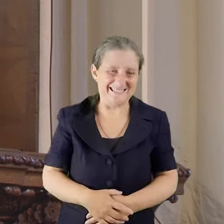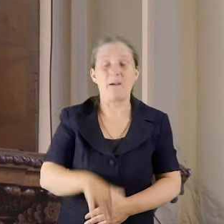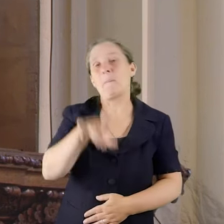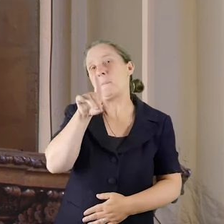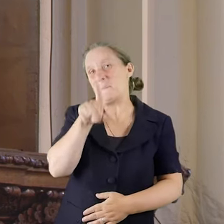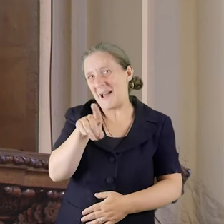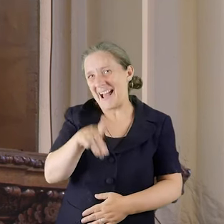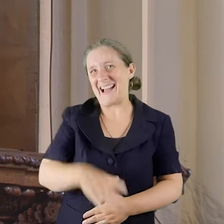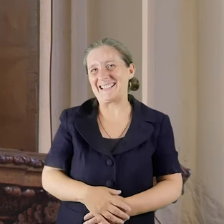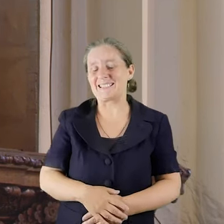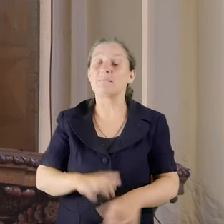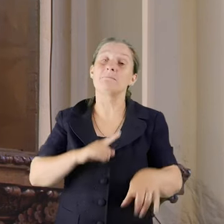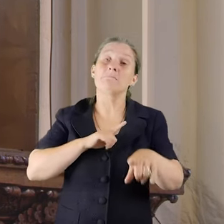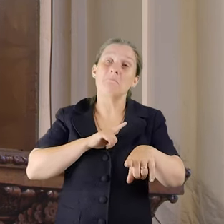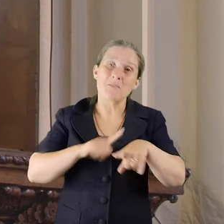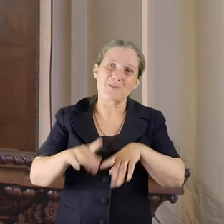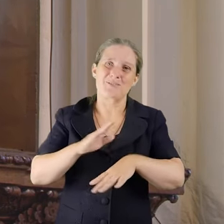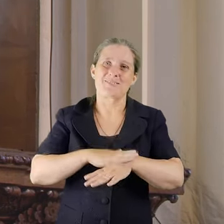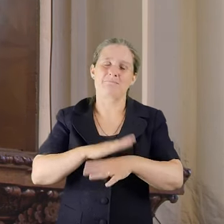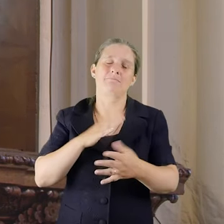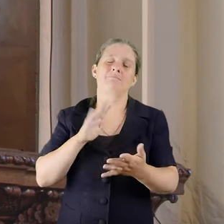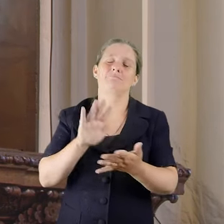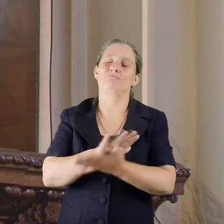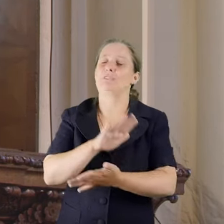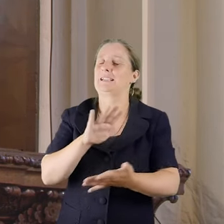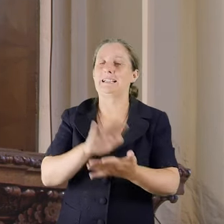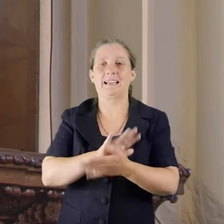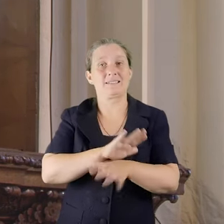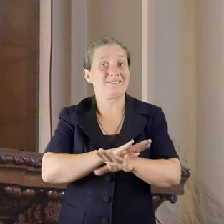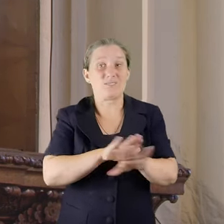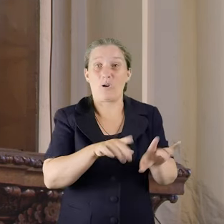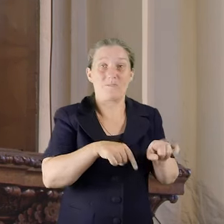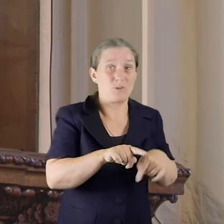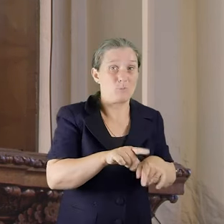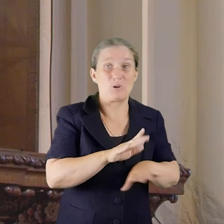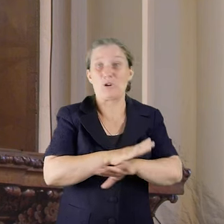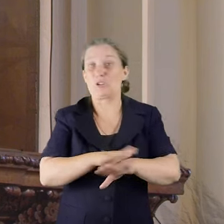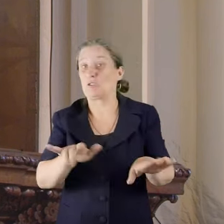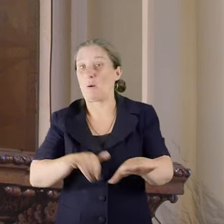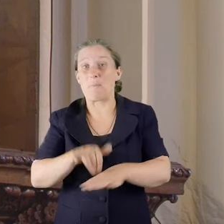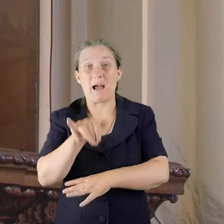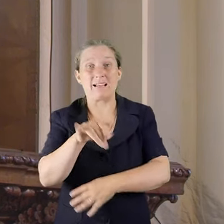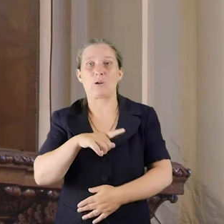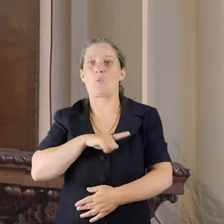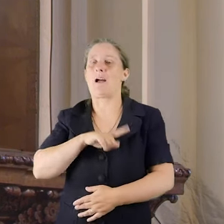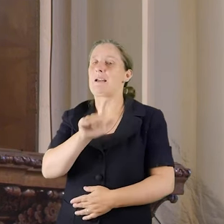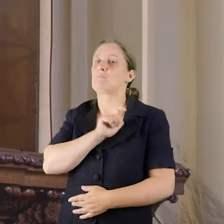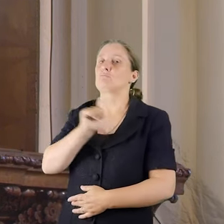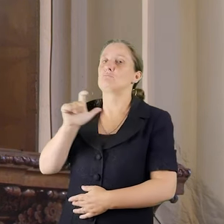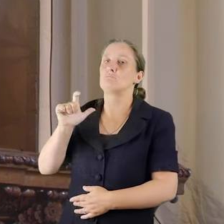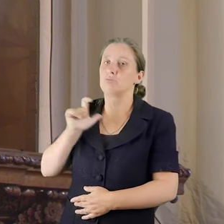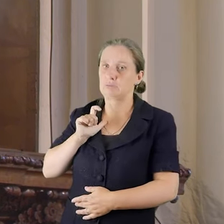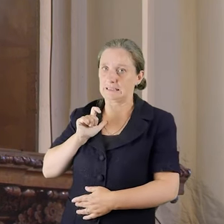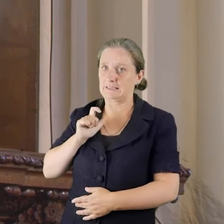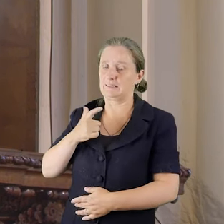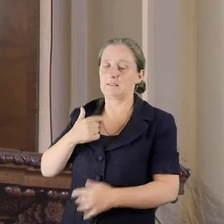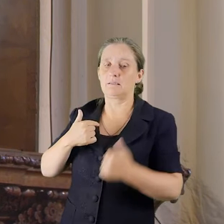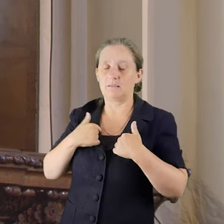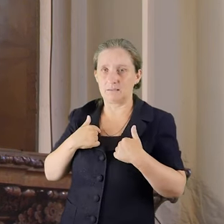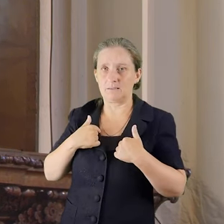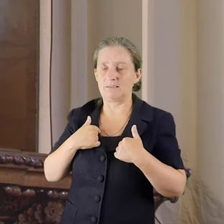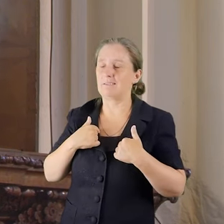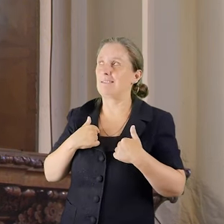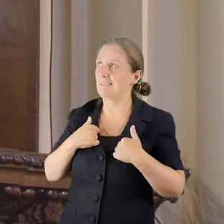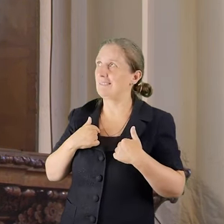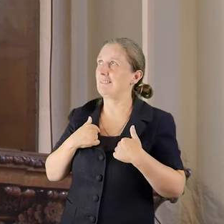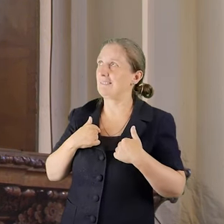But you know what? Most days, at least, I'm really glad they didn't. Because I think becoming a priest really